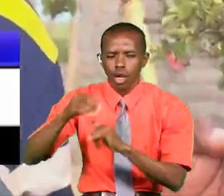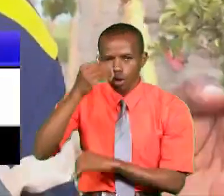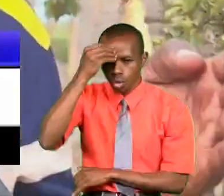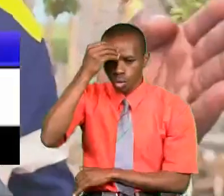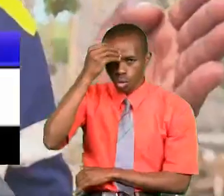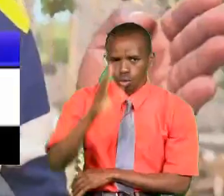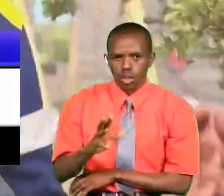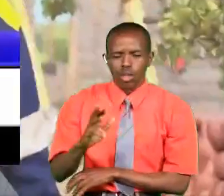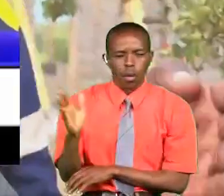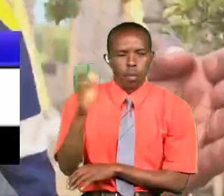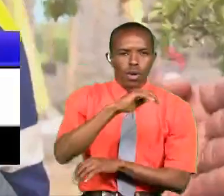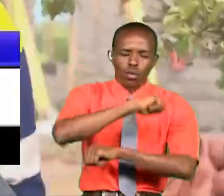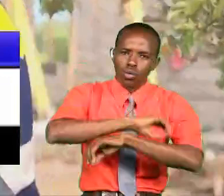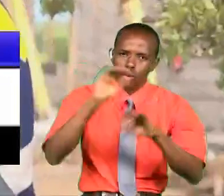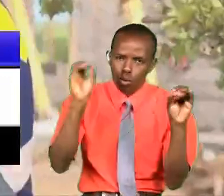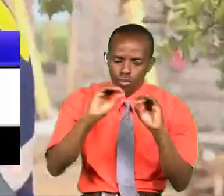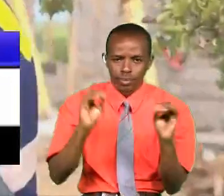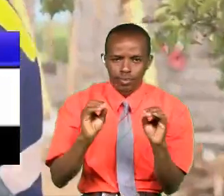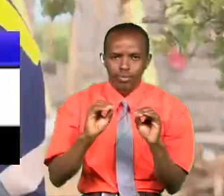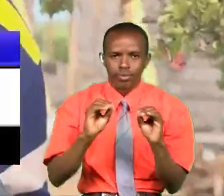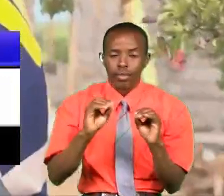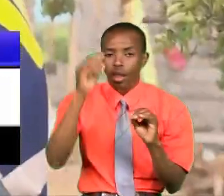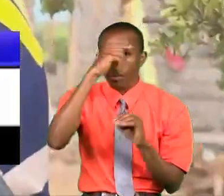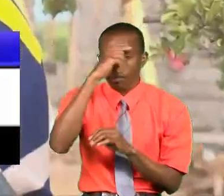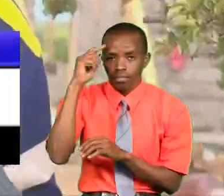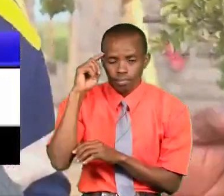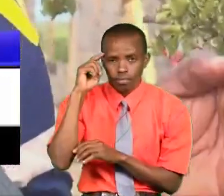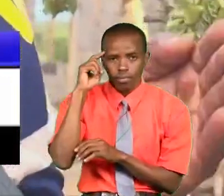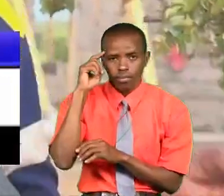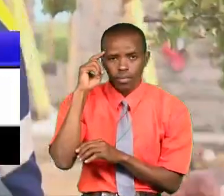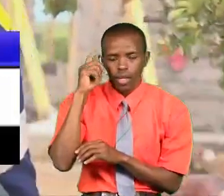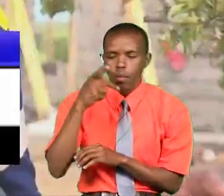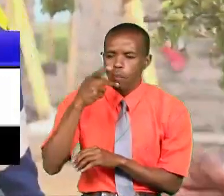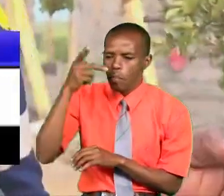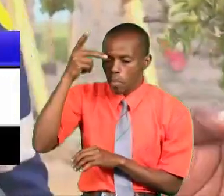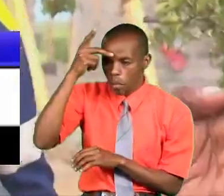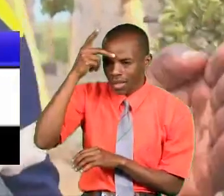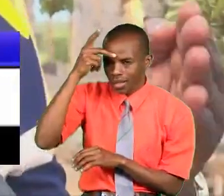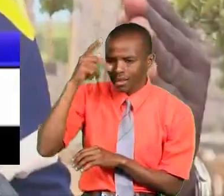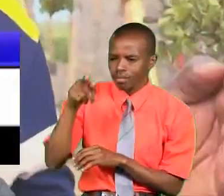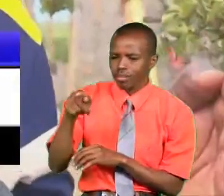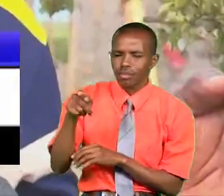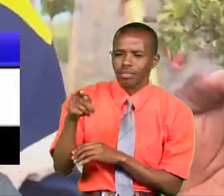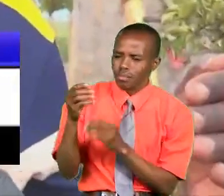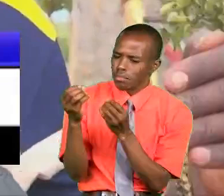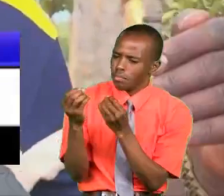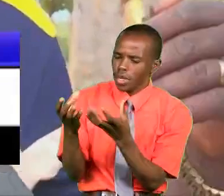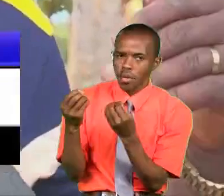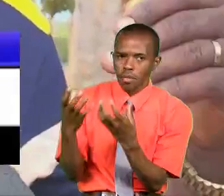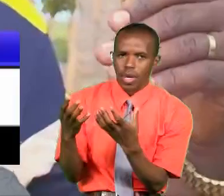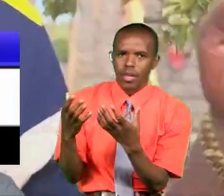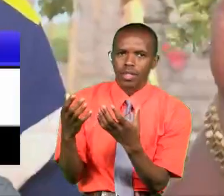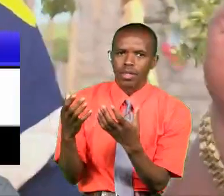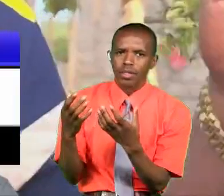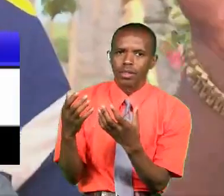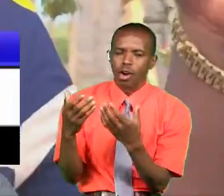pia wajaripoti kwa shule na wajafika kwa shule, kwa sababu kuna wazazi wengi wao walitawanyishwa